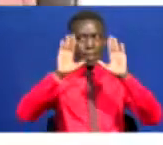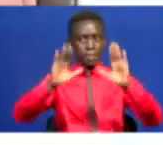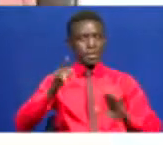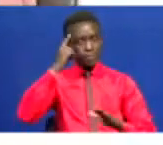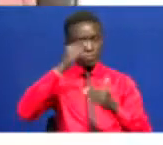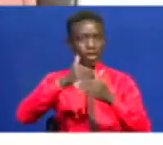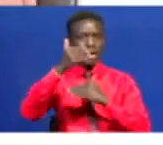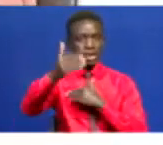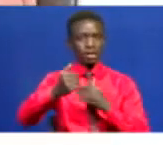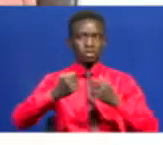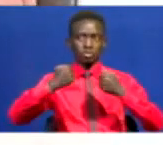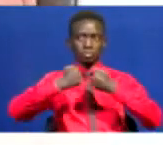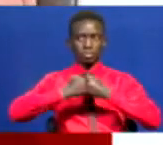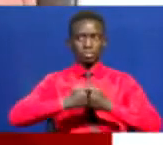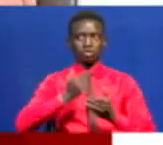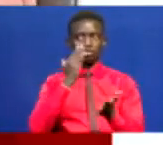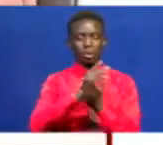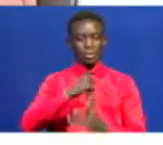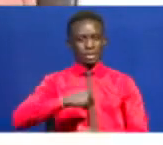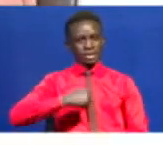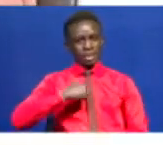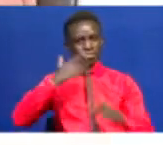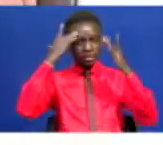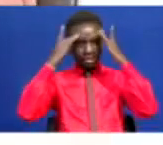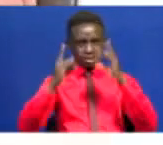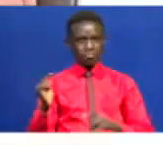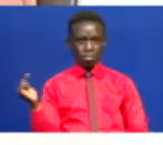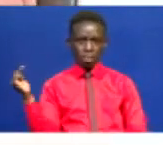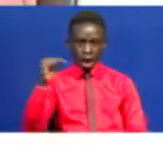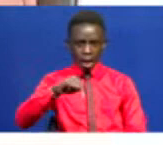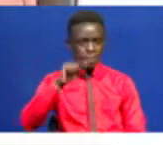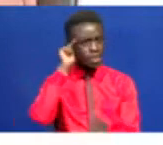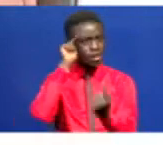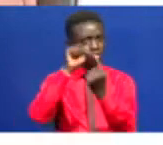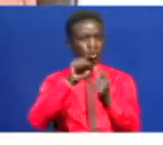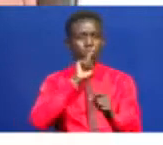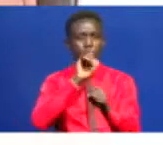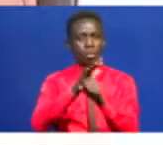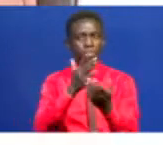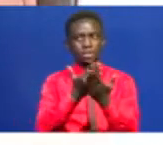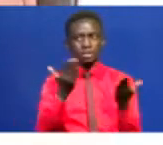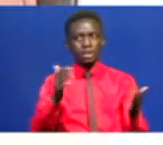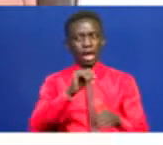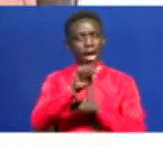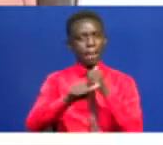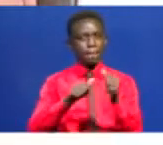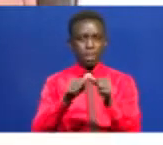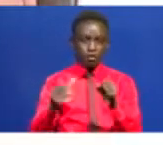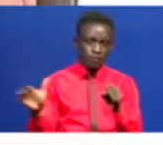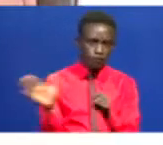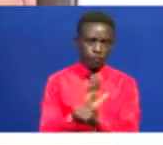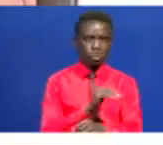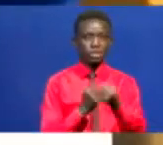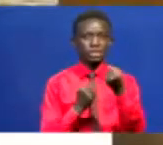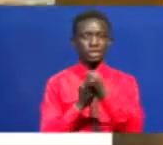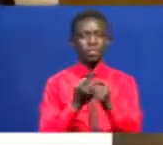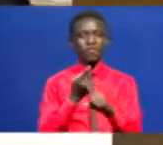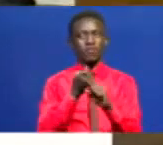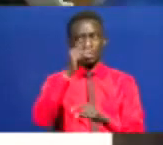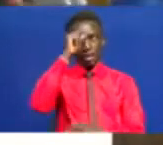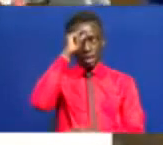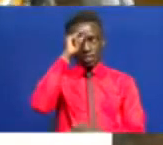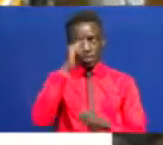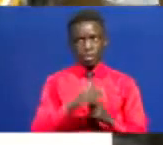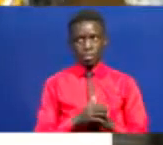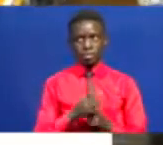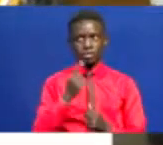tournament. I wanted to come here in person to assure you of the full support of the government. People will